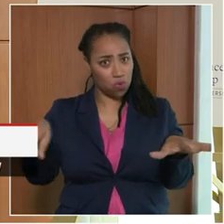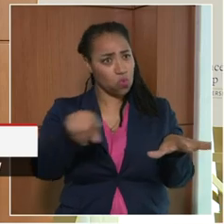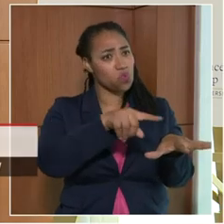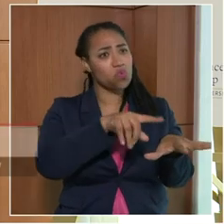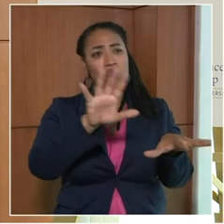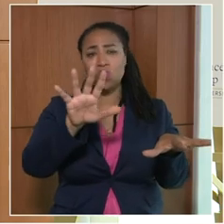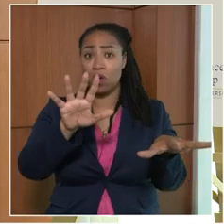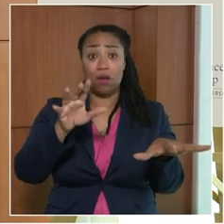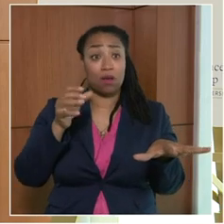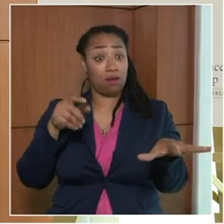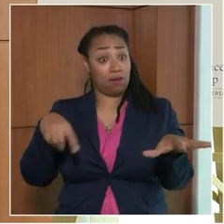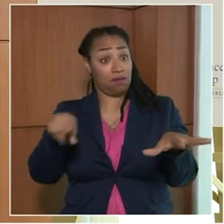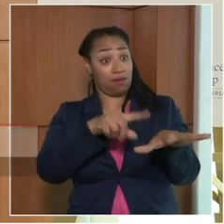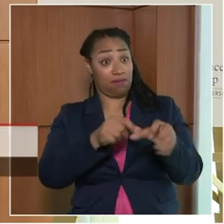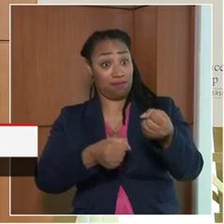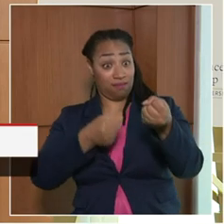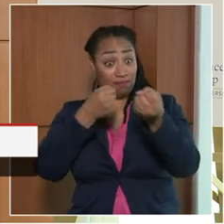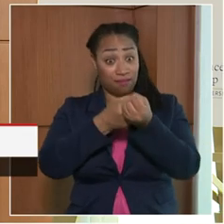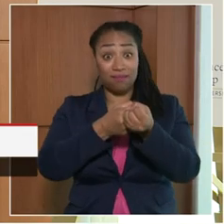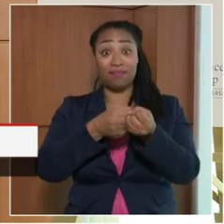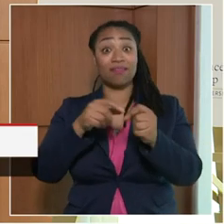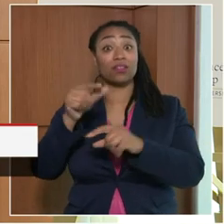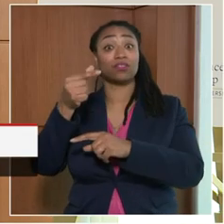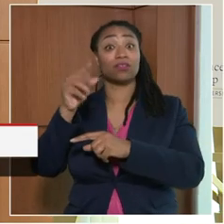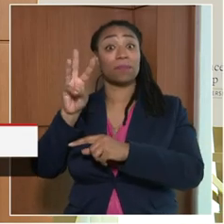reputation of GW's professional